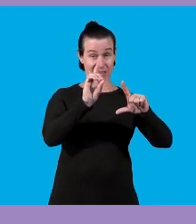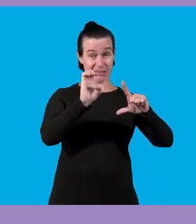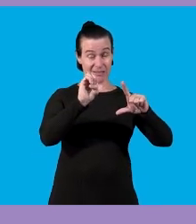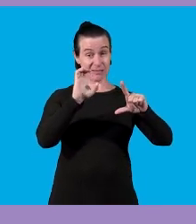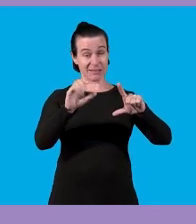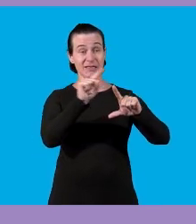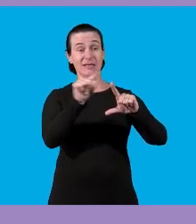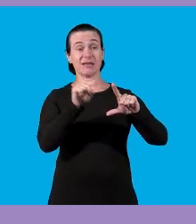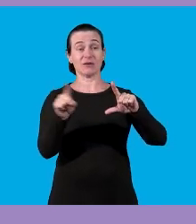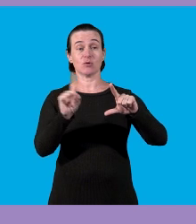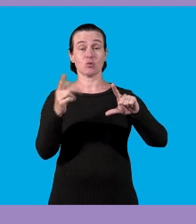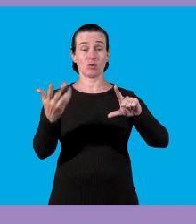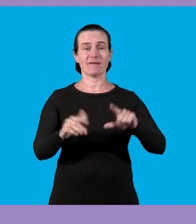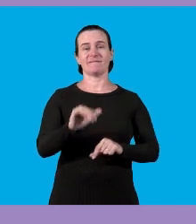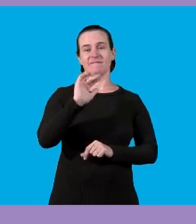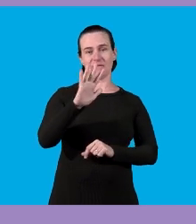equals to